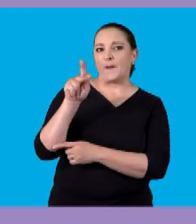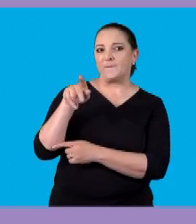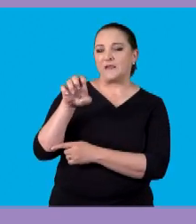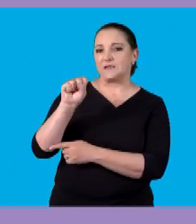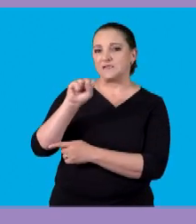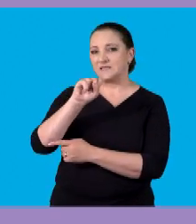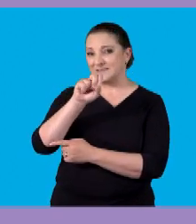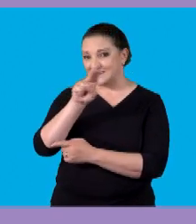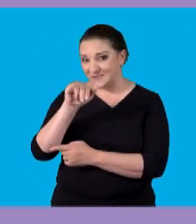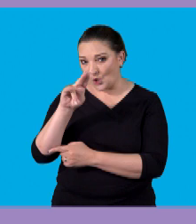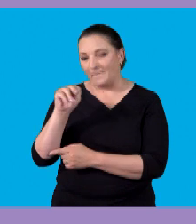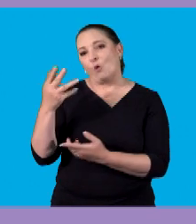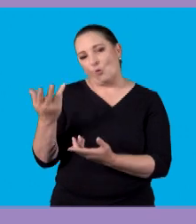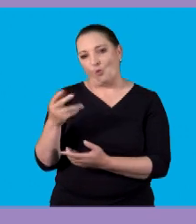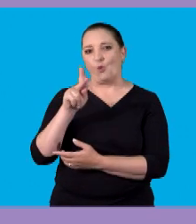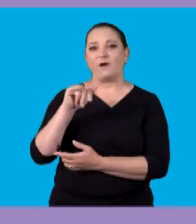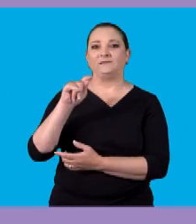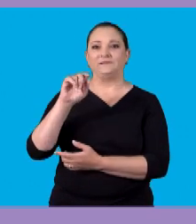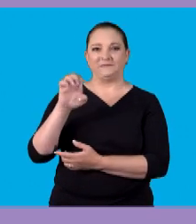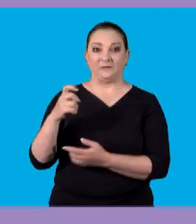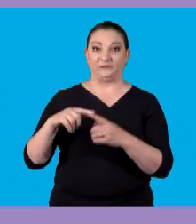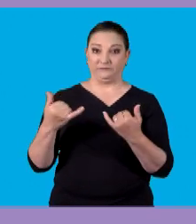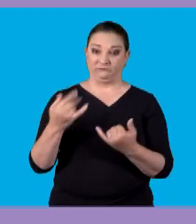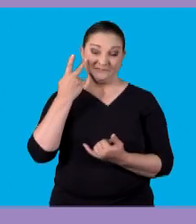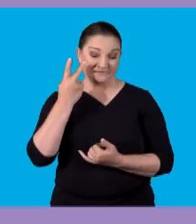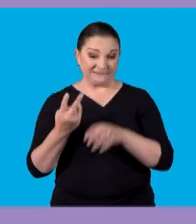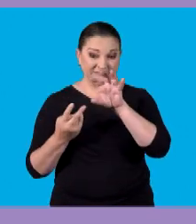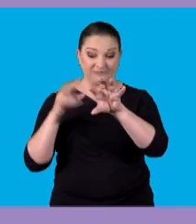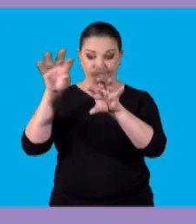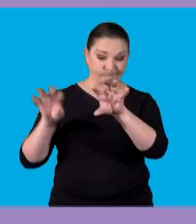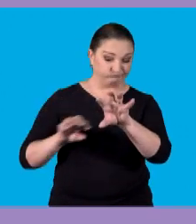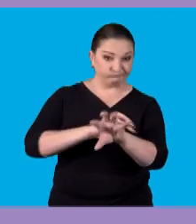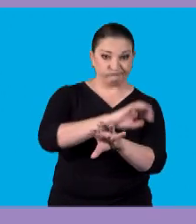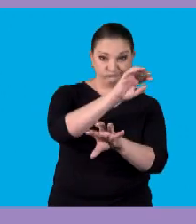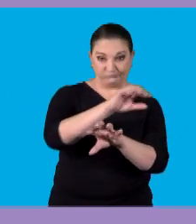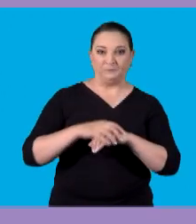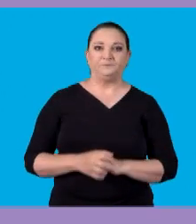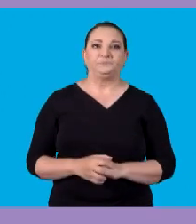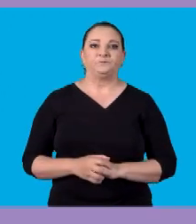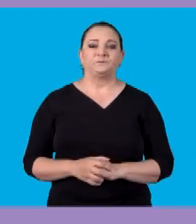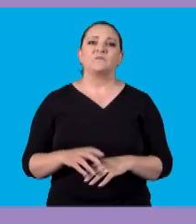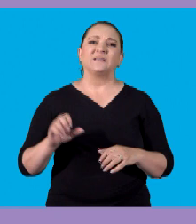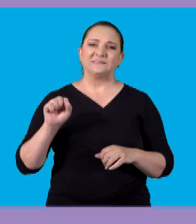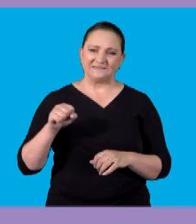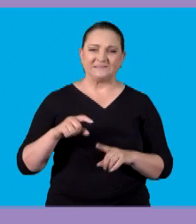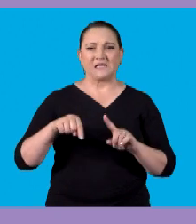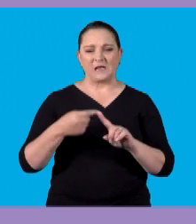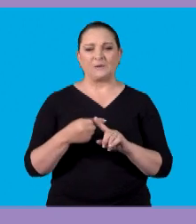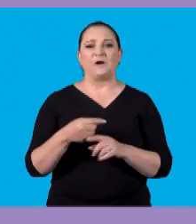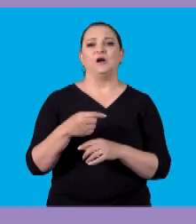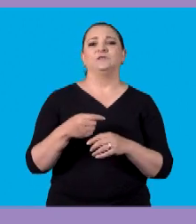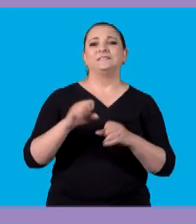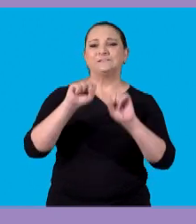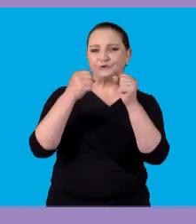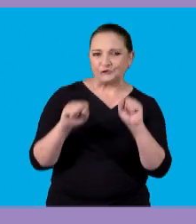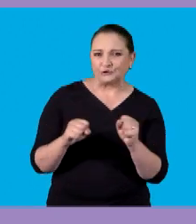and a kite. The concept map for today's lesson, of course, the focus being the geometry of